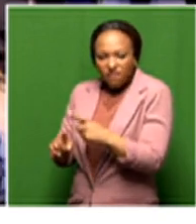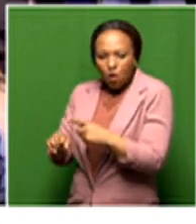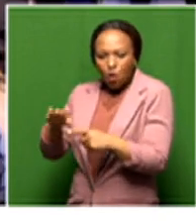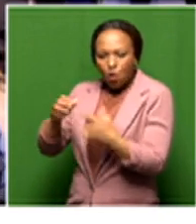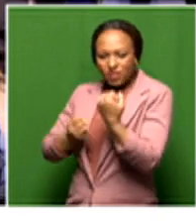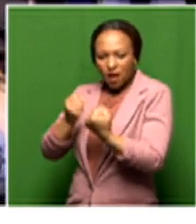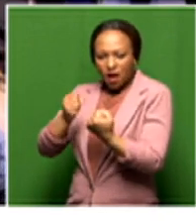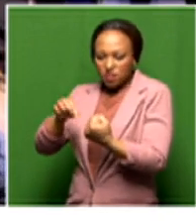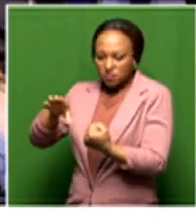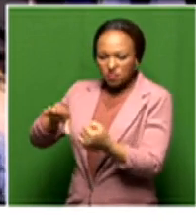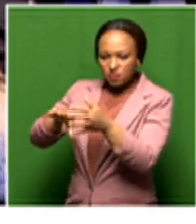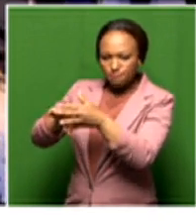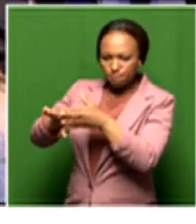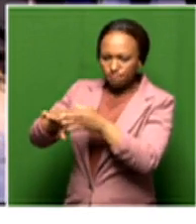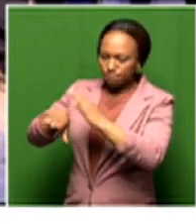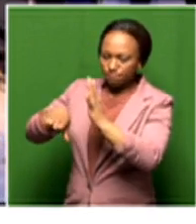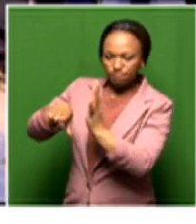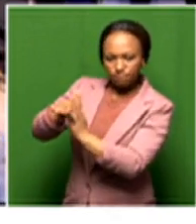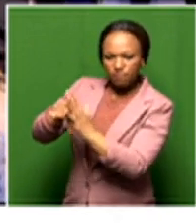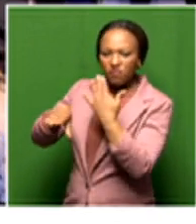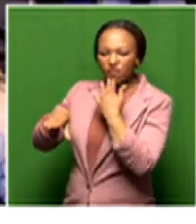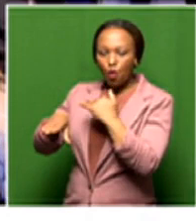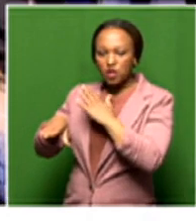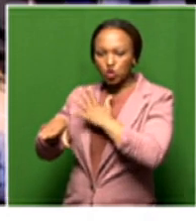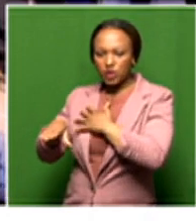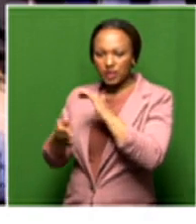vehicles in this instance for traditional leaders?